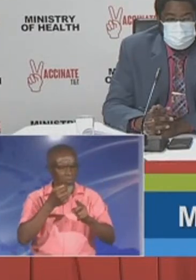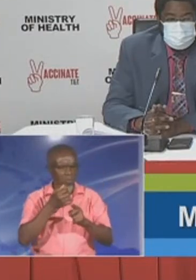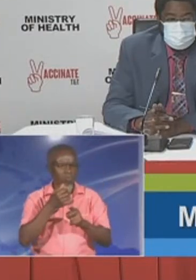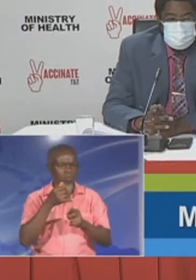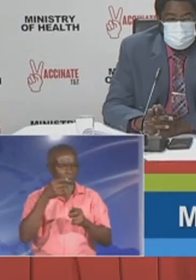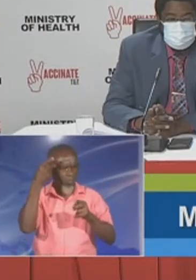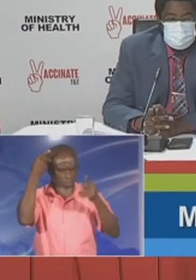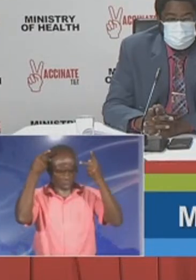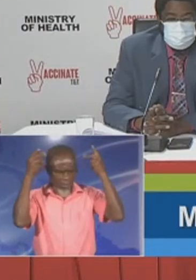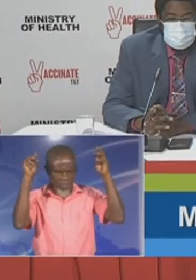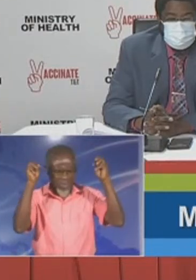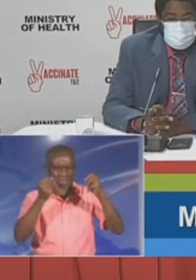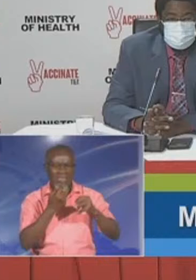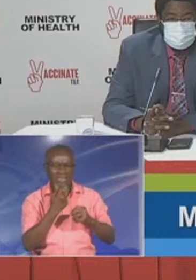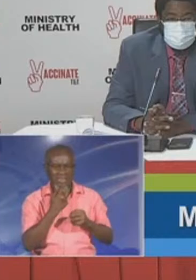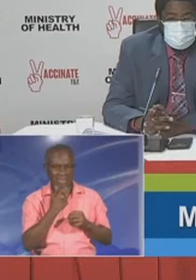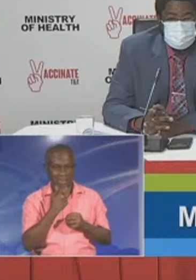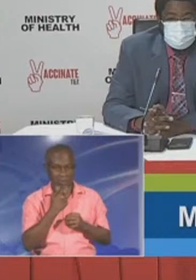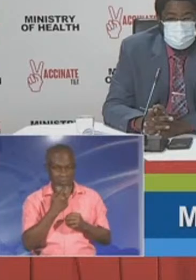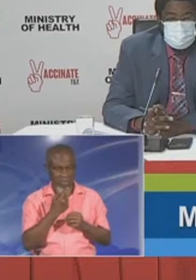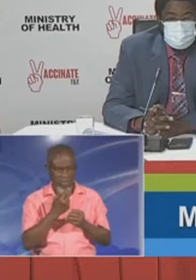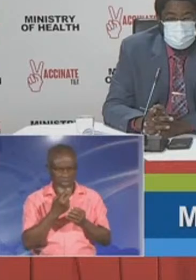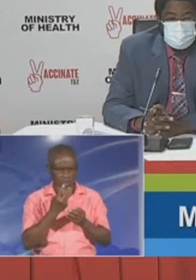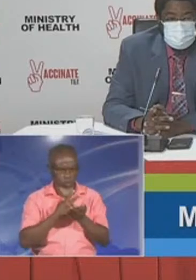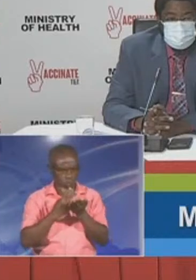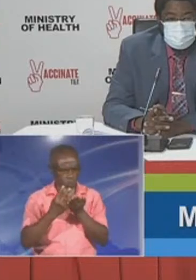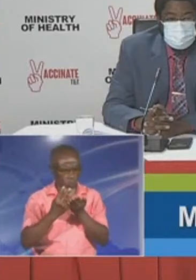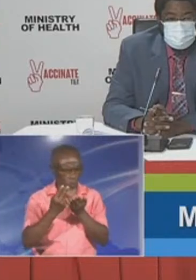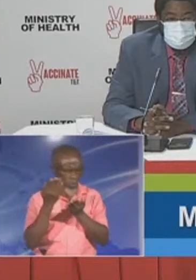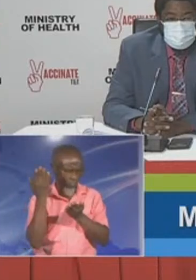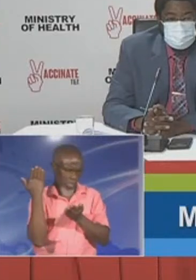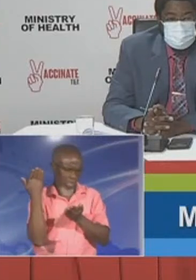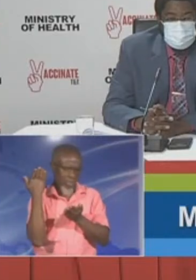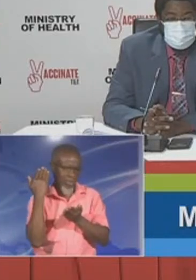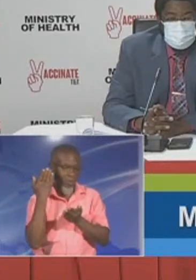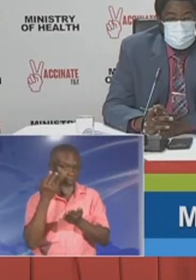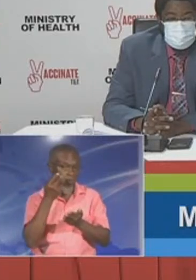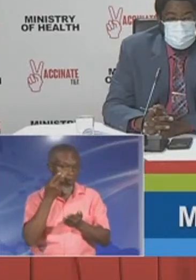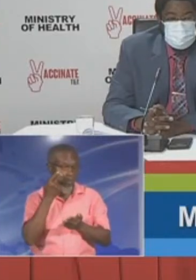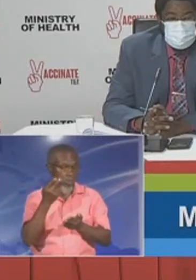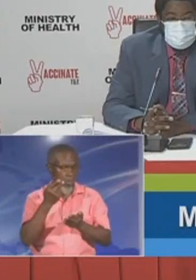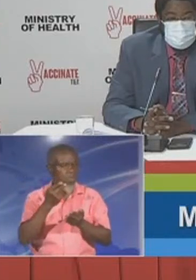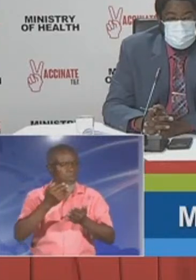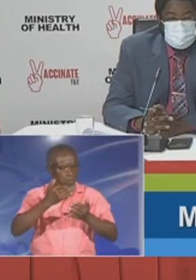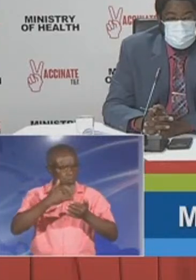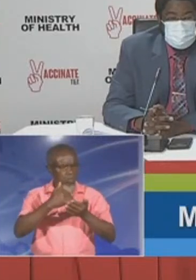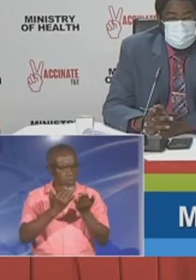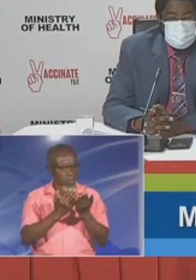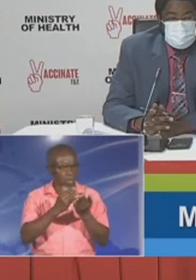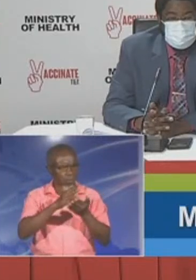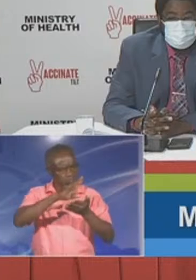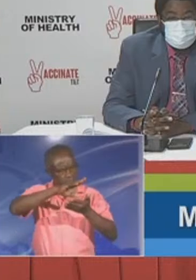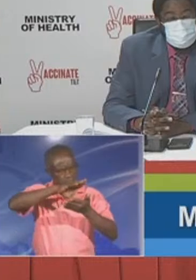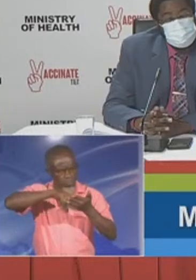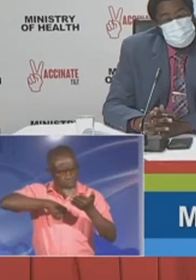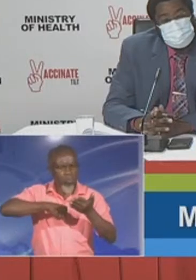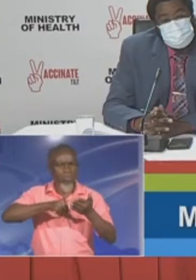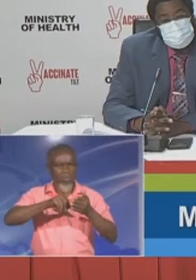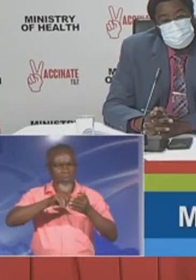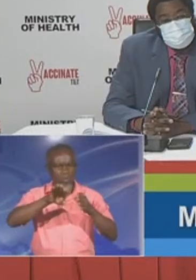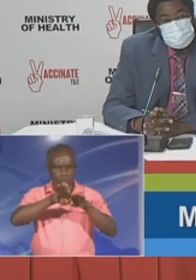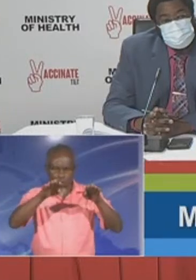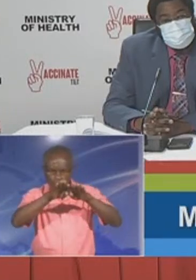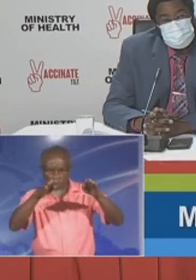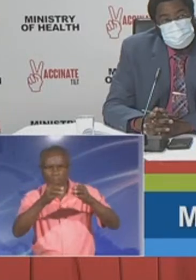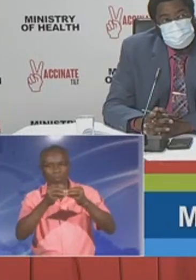but a few weeks ago, we already had some removal of some of the restrictions. So earlier on